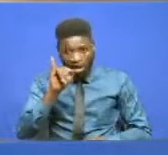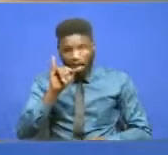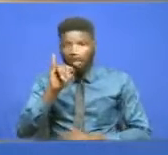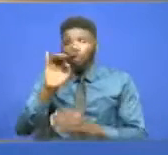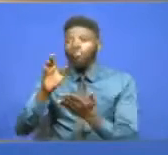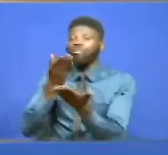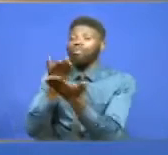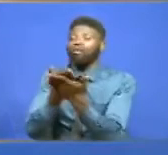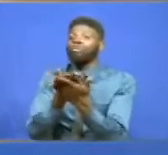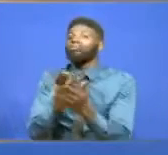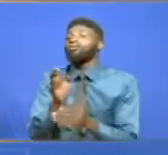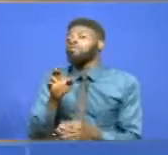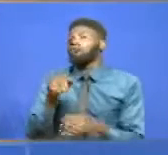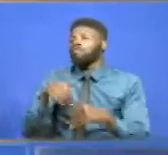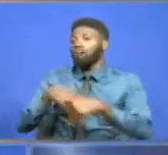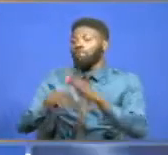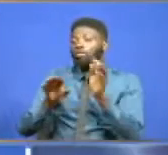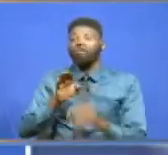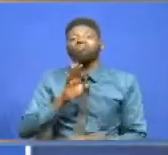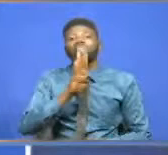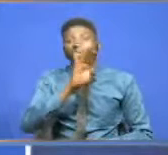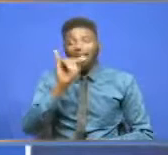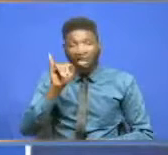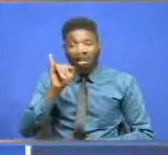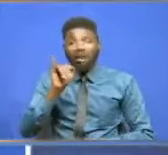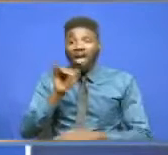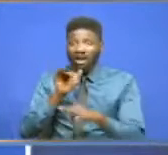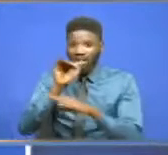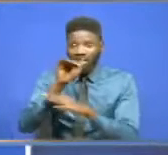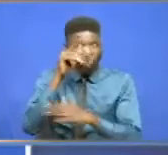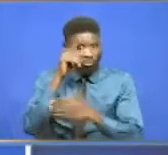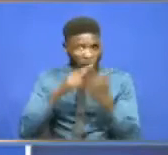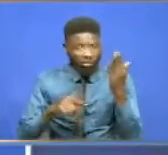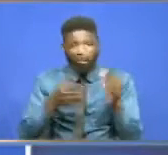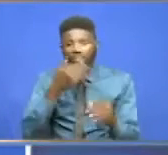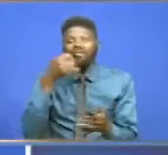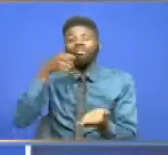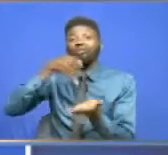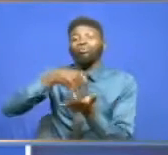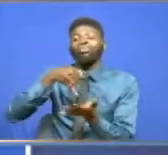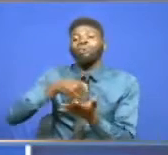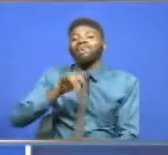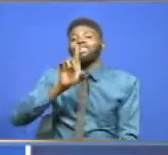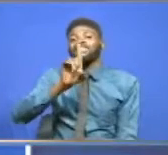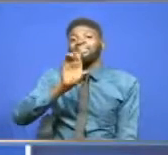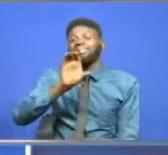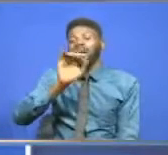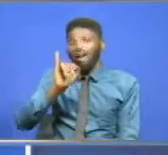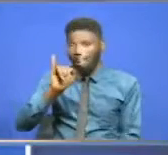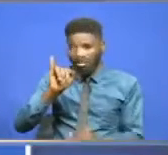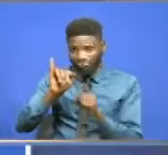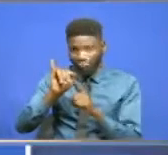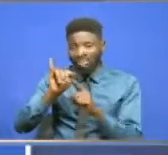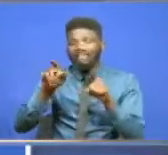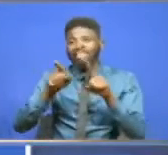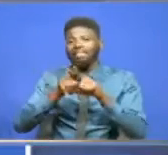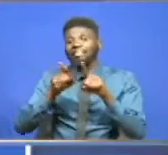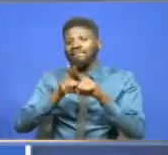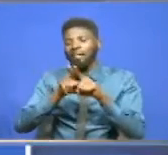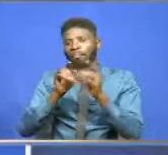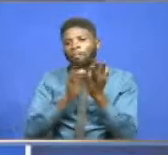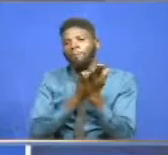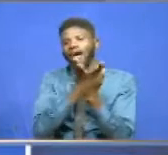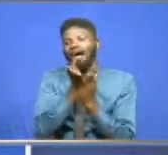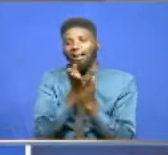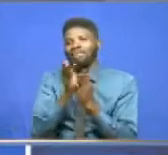The Constitution of Kenya Amendment Bill 2020 proposes to include the Directorate of Criminal Investigations as a third arm of the